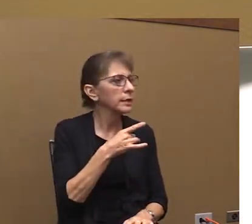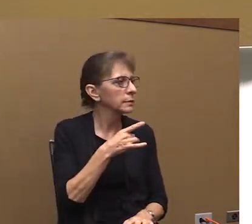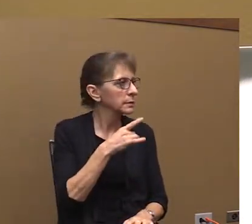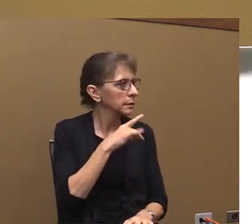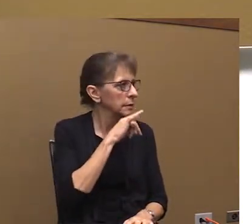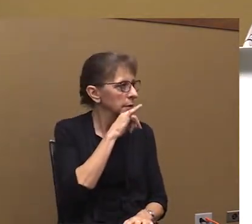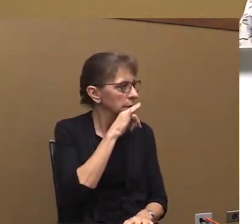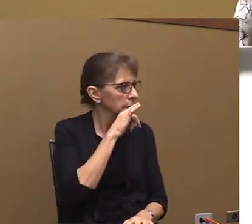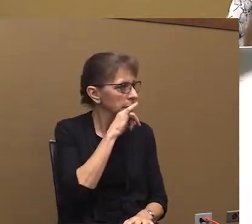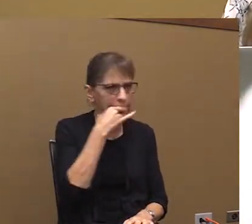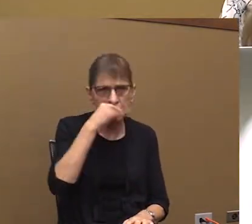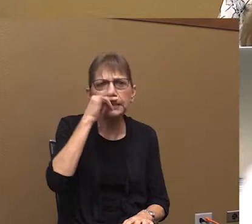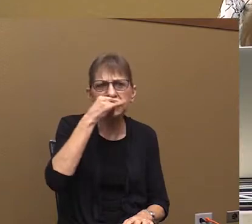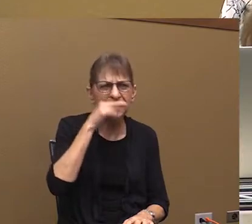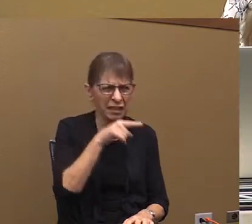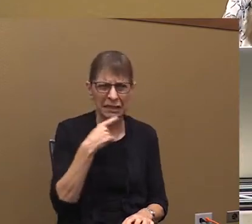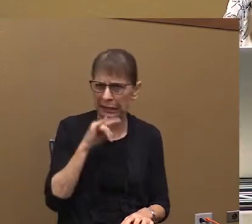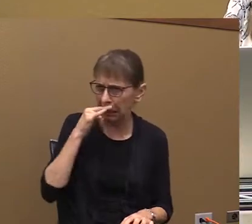Okay.